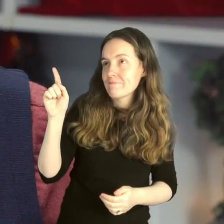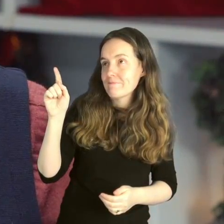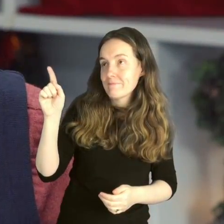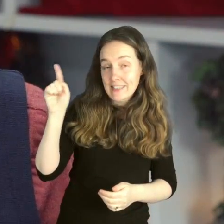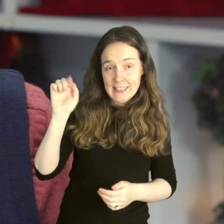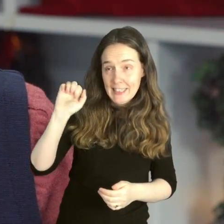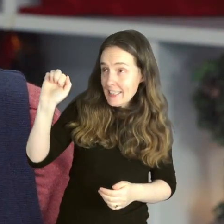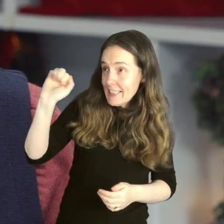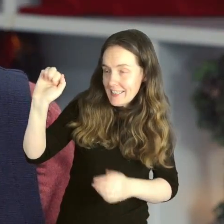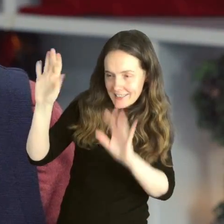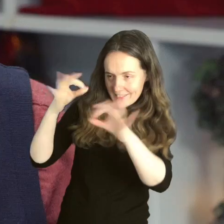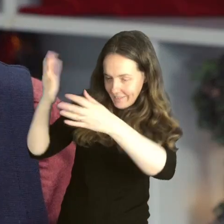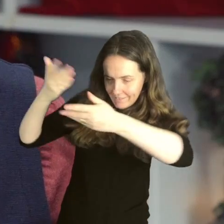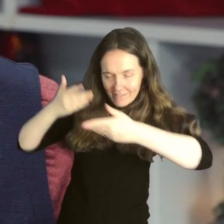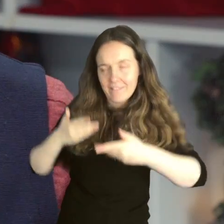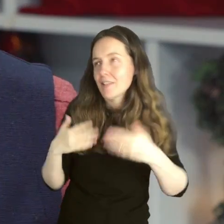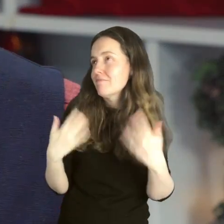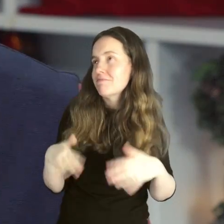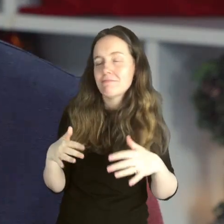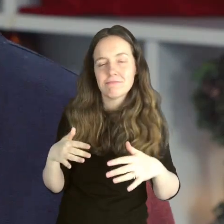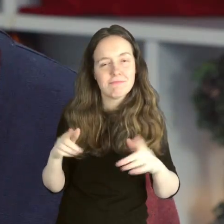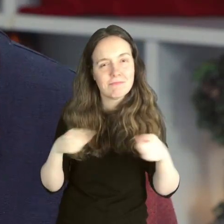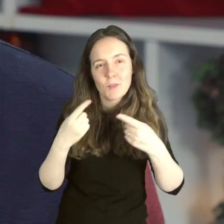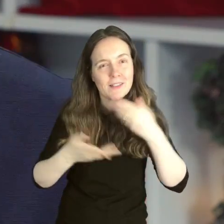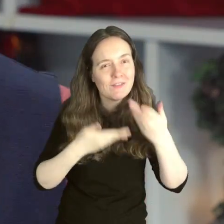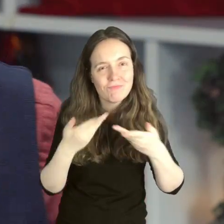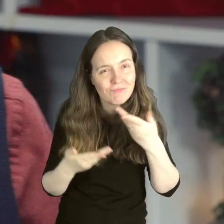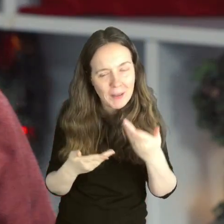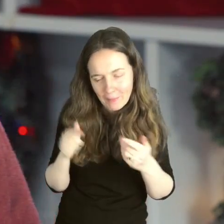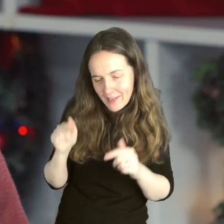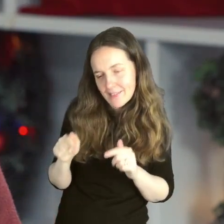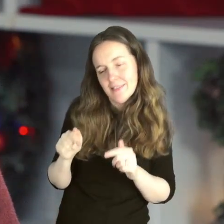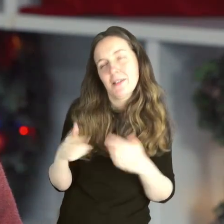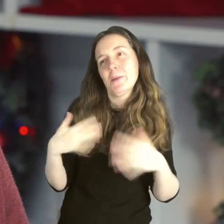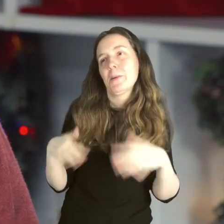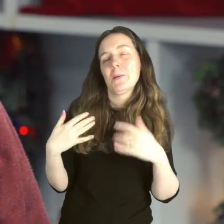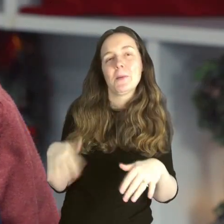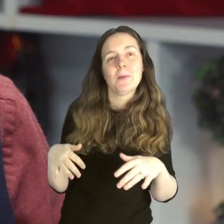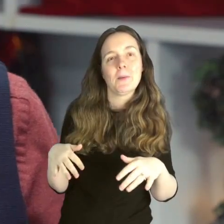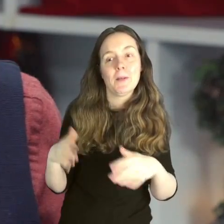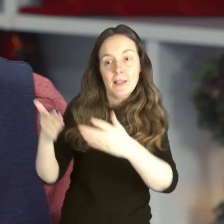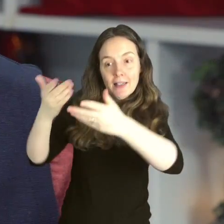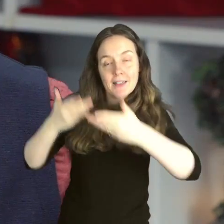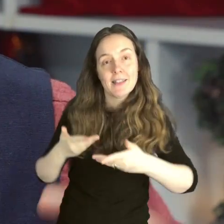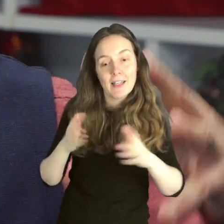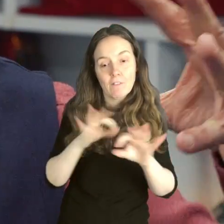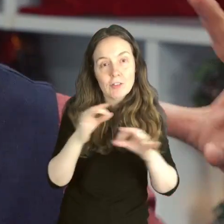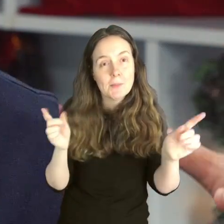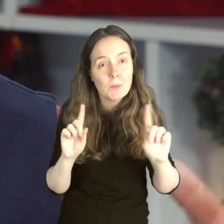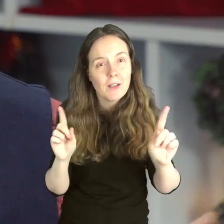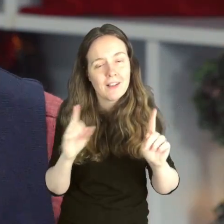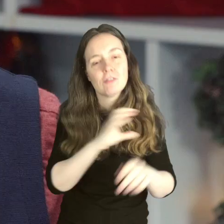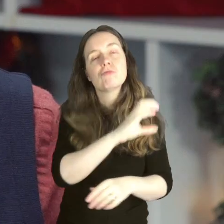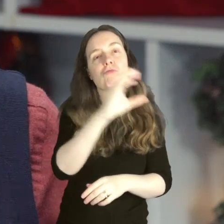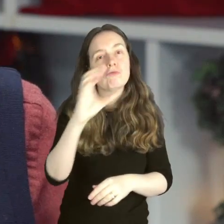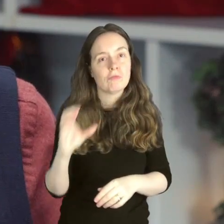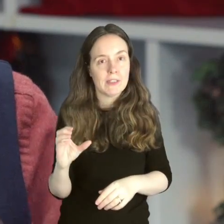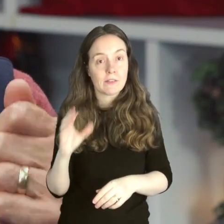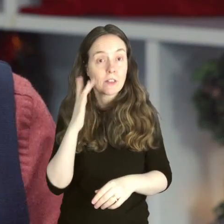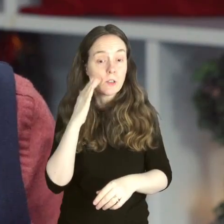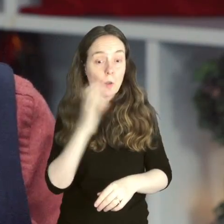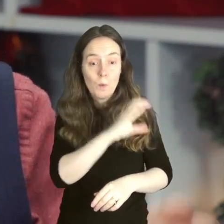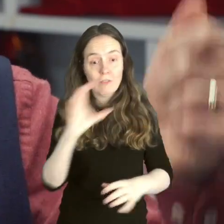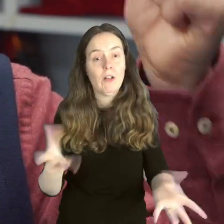indescribable gift. The gift of Christmas is Christ. And when we receive Christ,